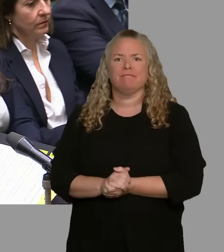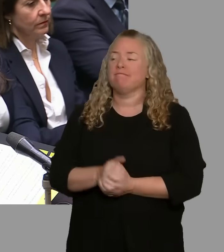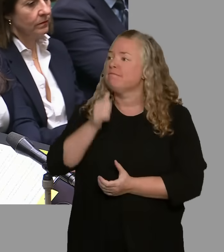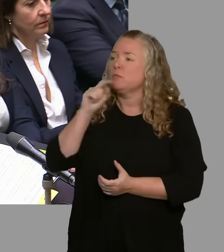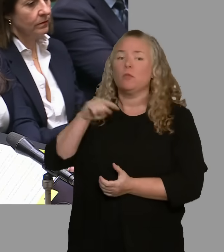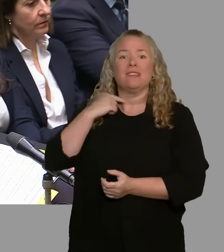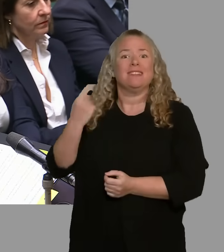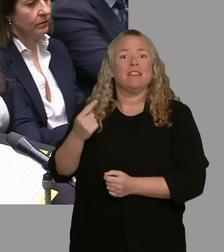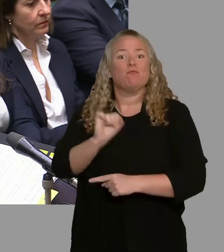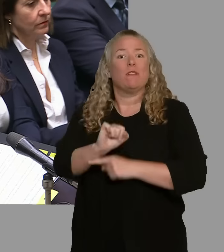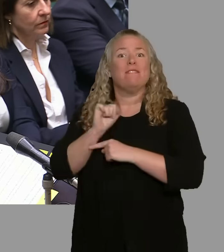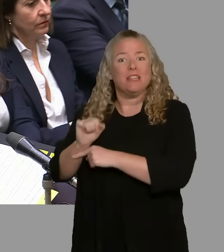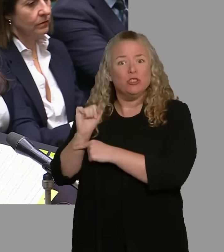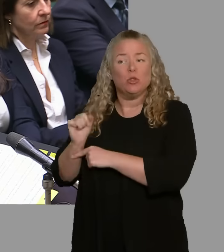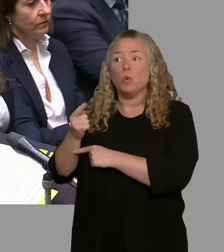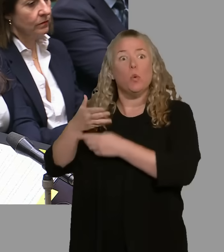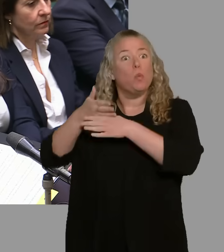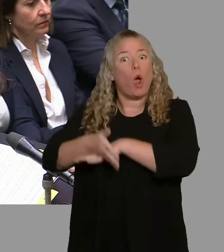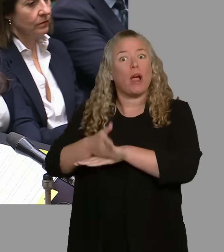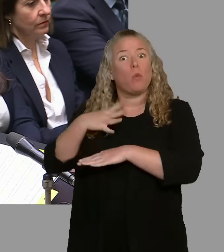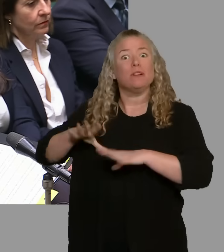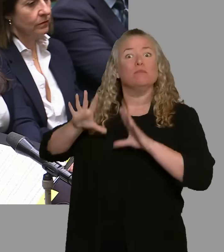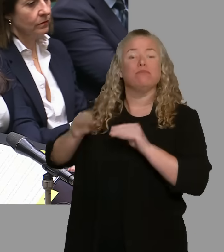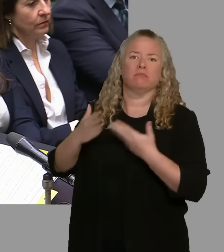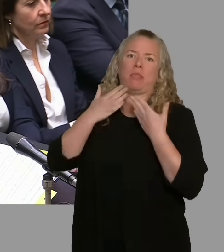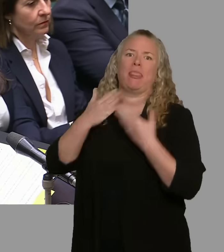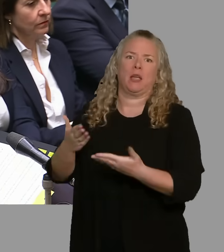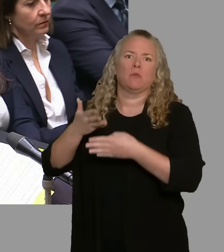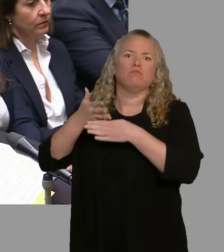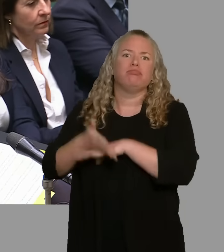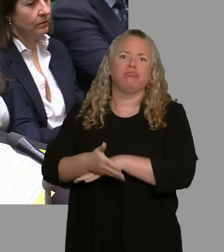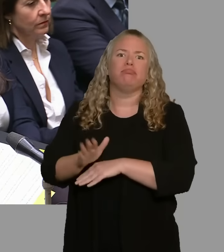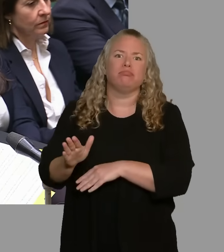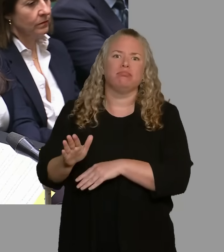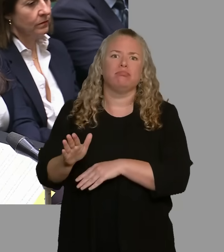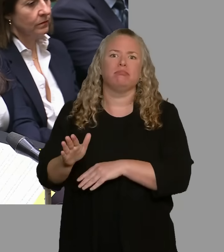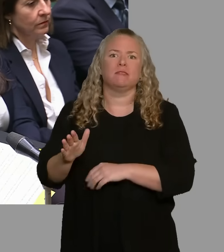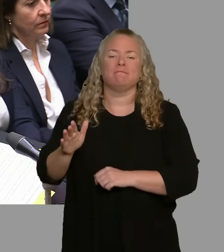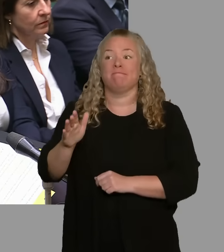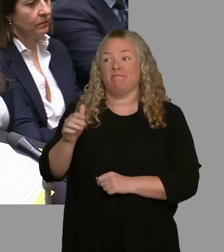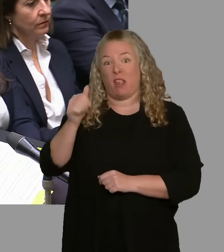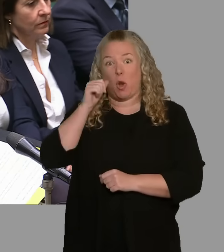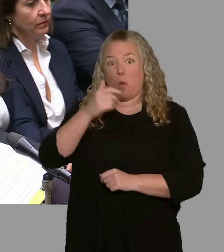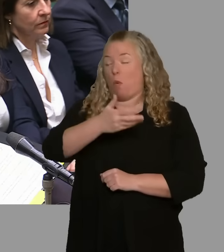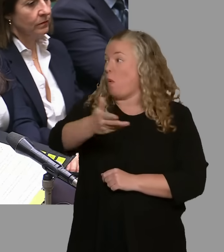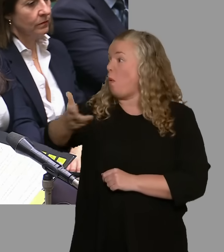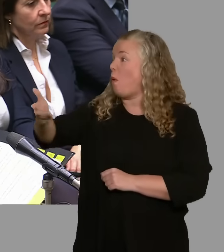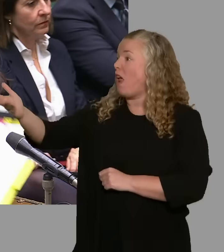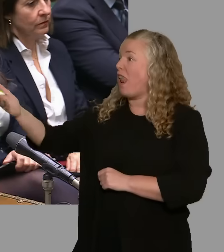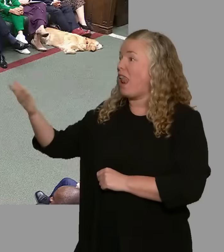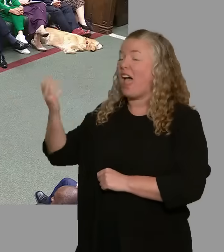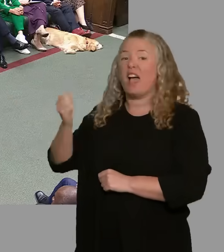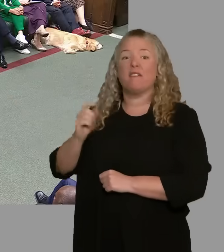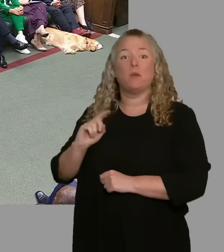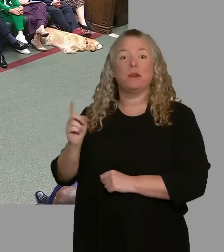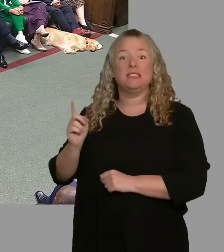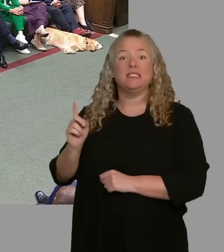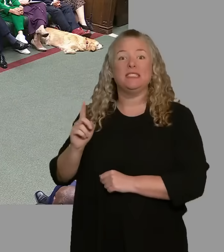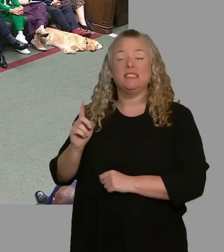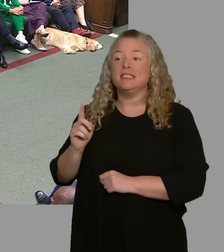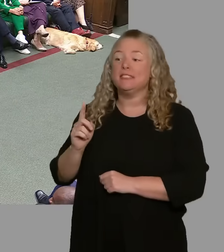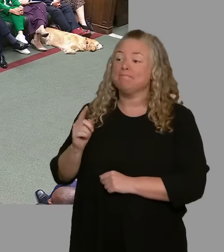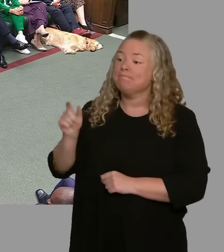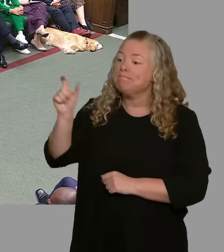and it touches all of us, and we must do everything we can together to prevent suicide. Sir Ed